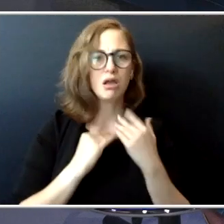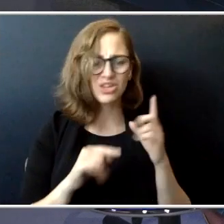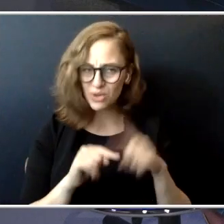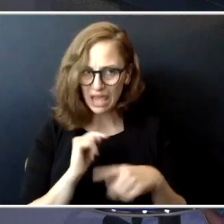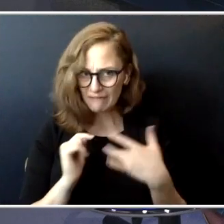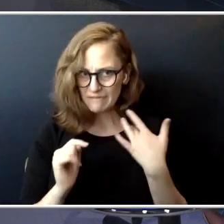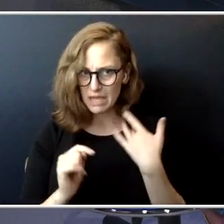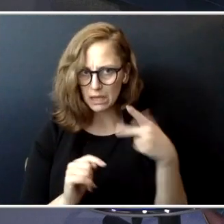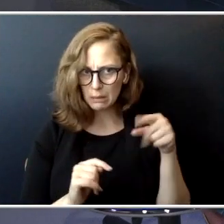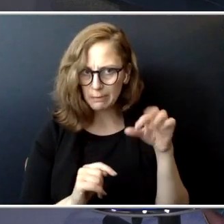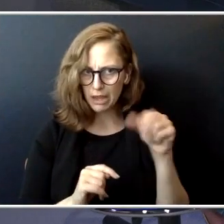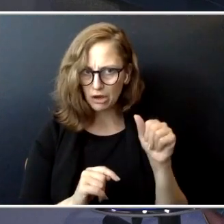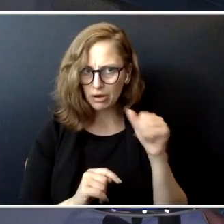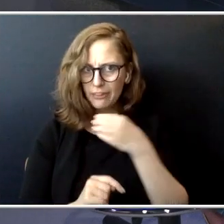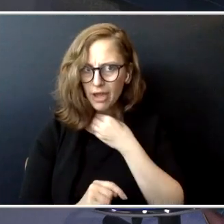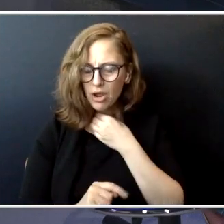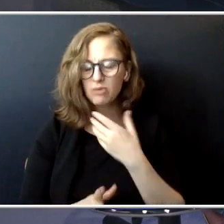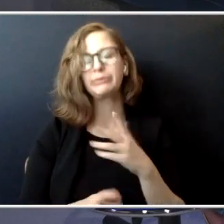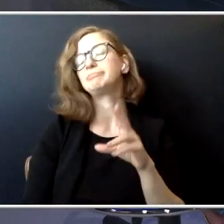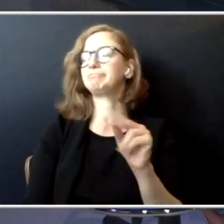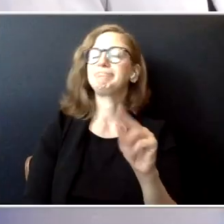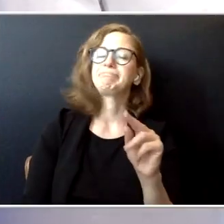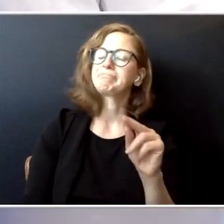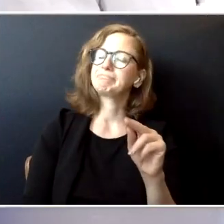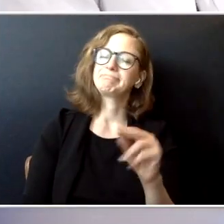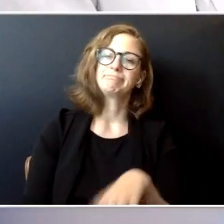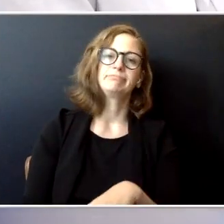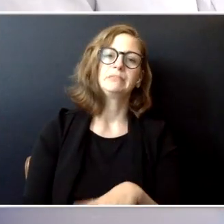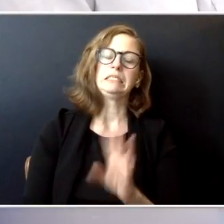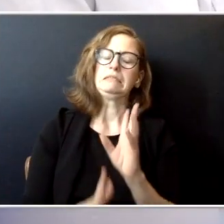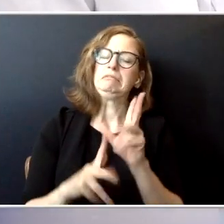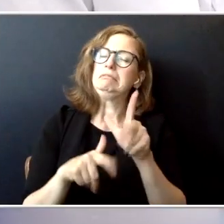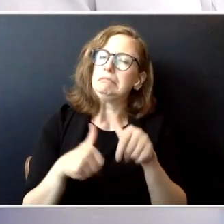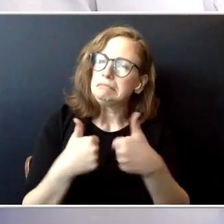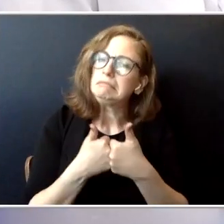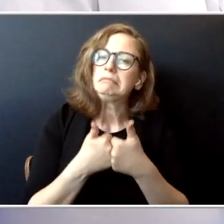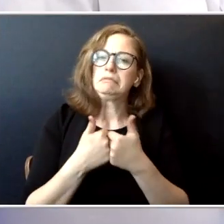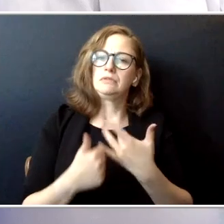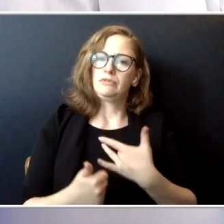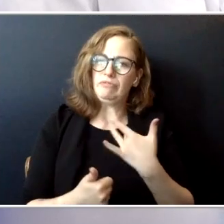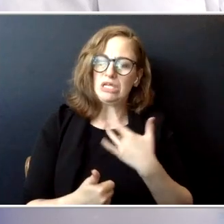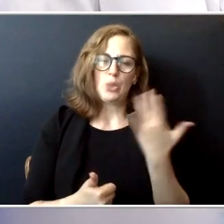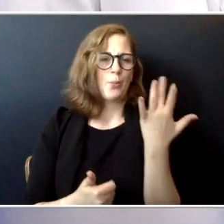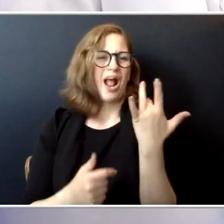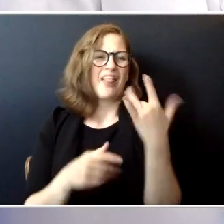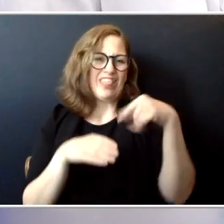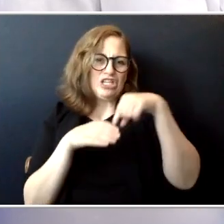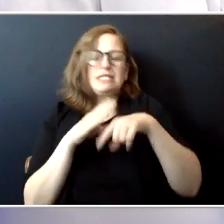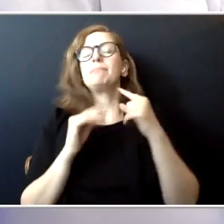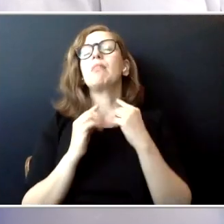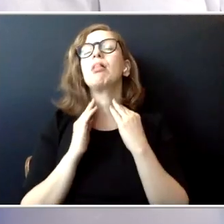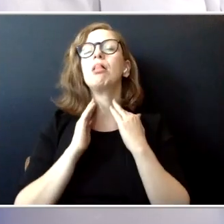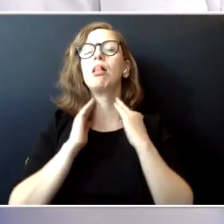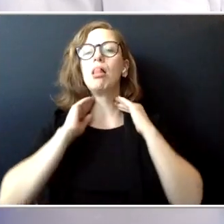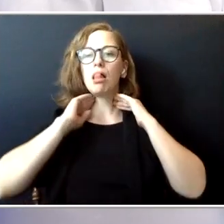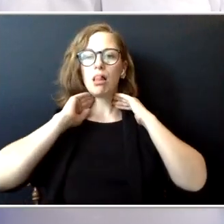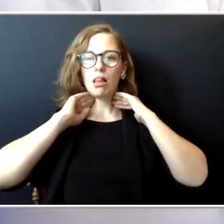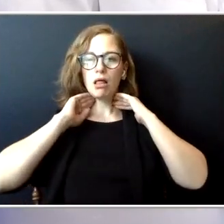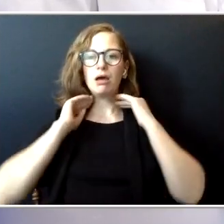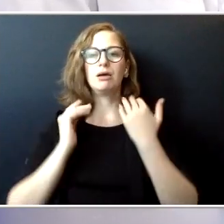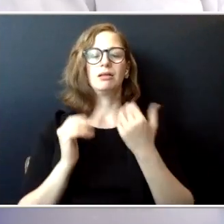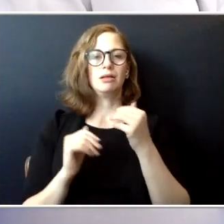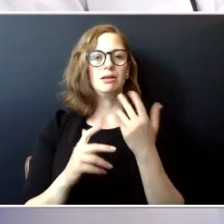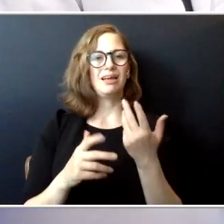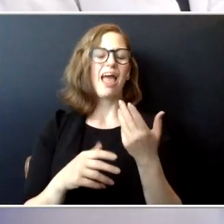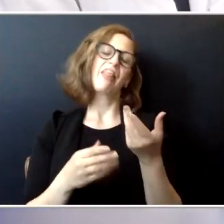no. It's very difficult to feel parathyroid gland because they're so deep in the neck, and they're usually fairly soft, so it's not like they stand out